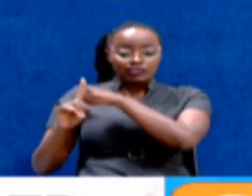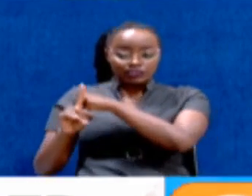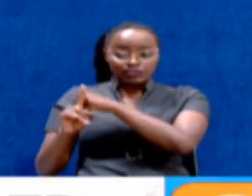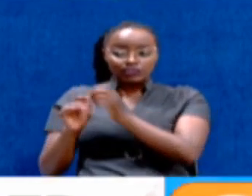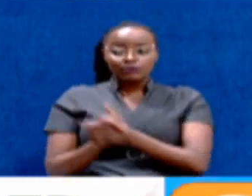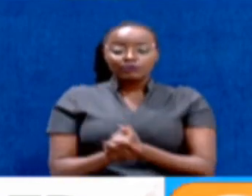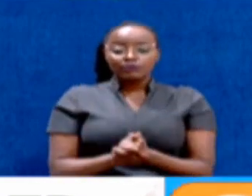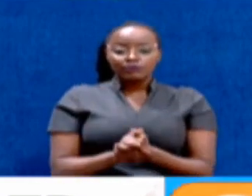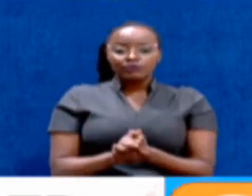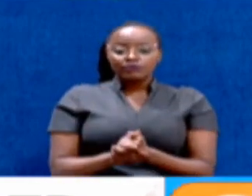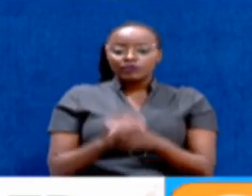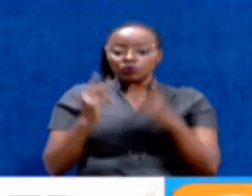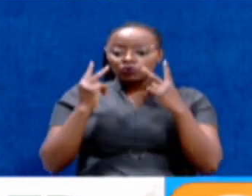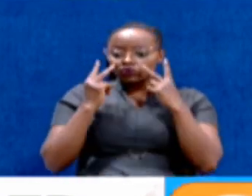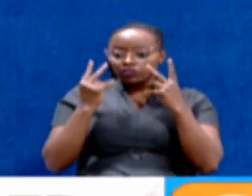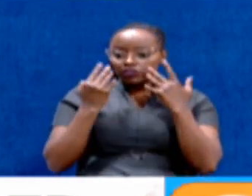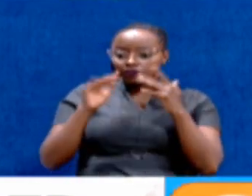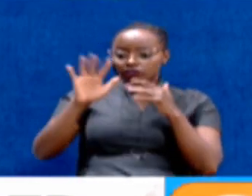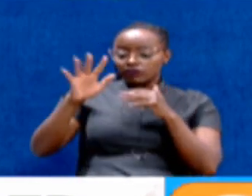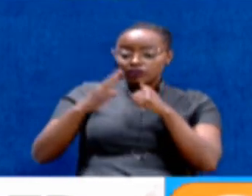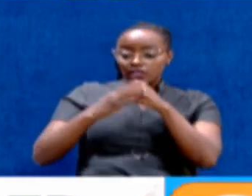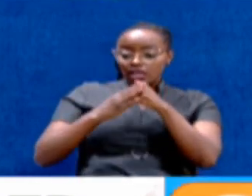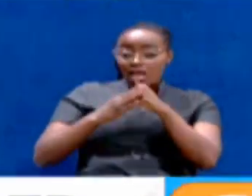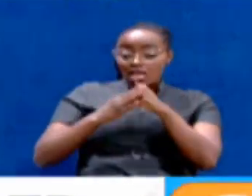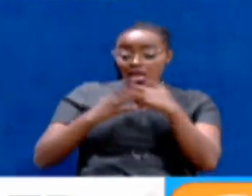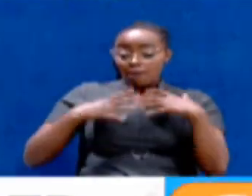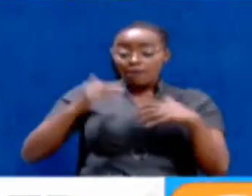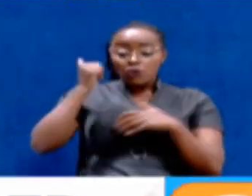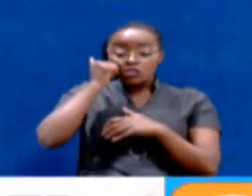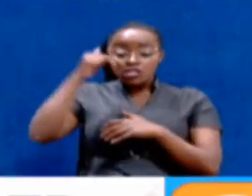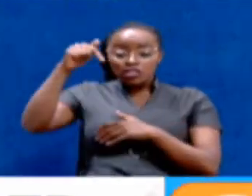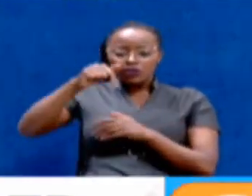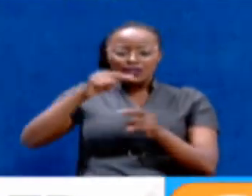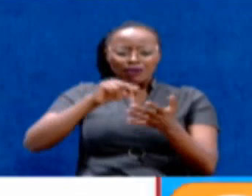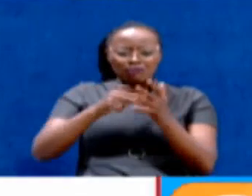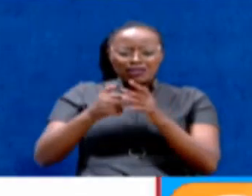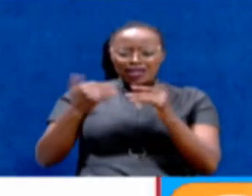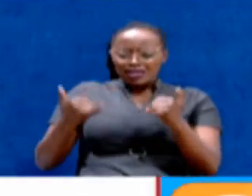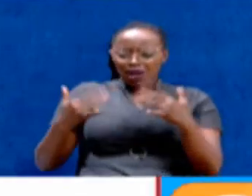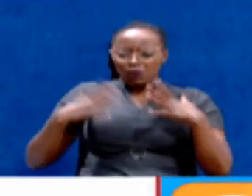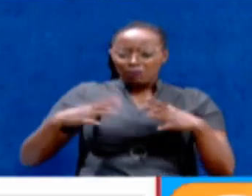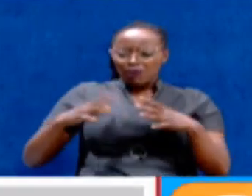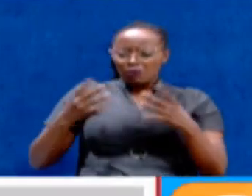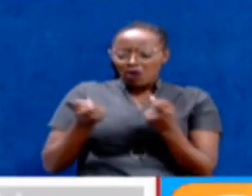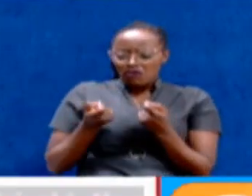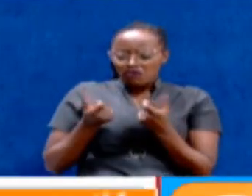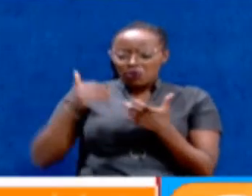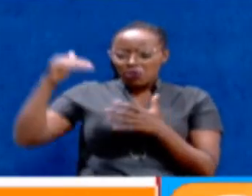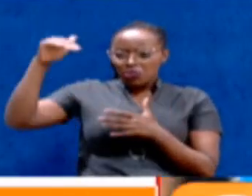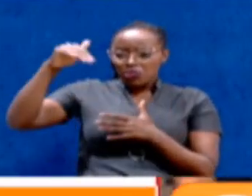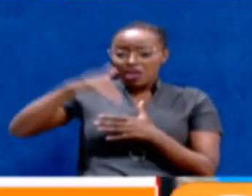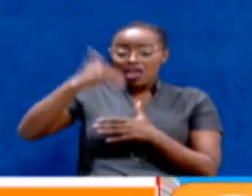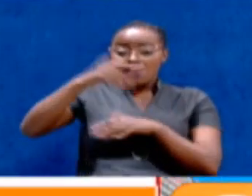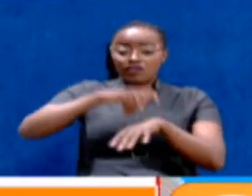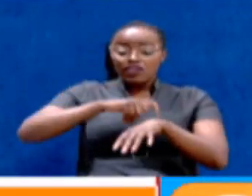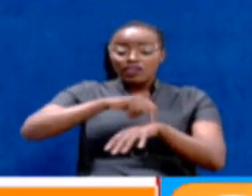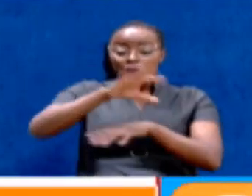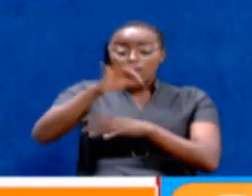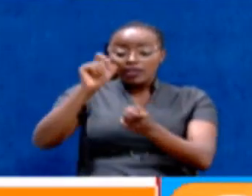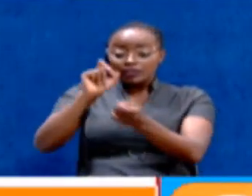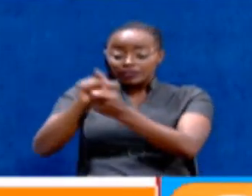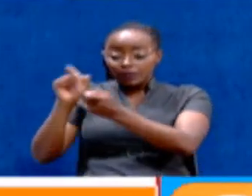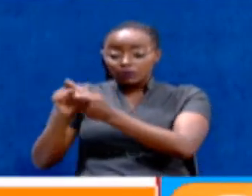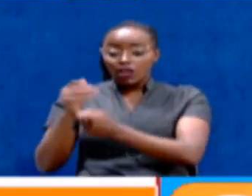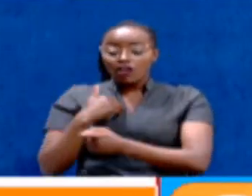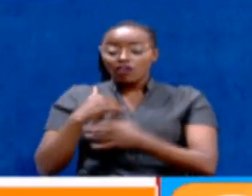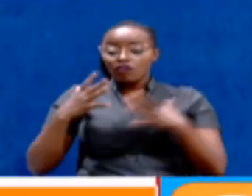142,366. And just because you've seen 59 numbers today does not mean that now the scourge is, going down. Remember that every time you pick a